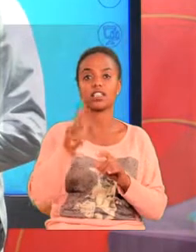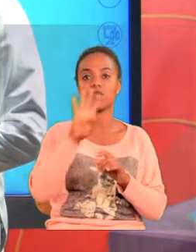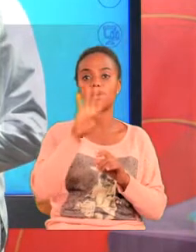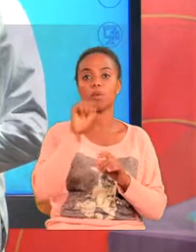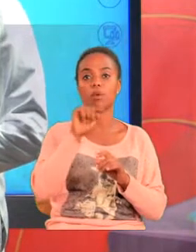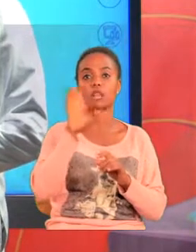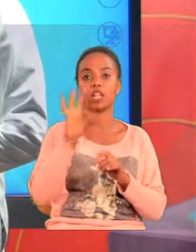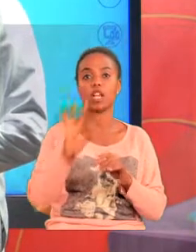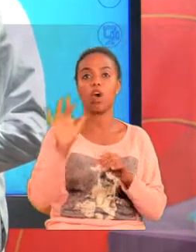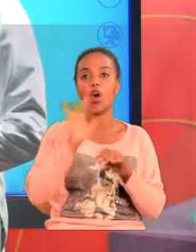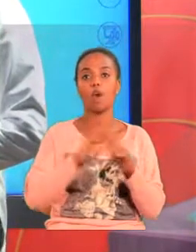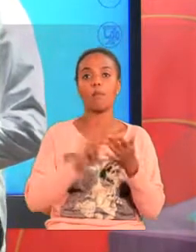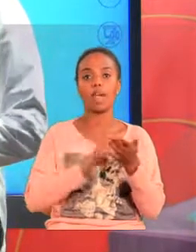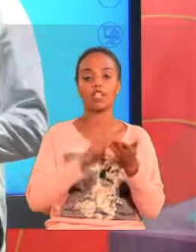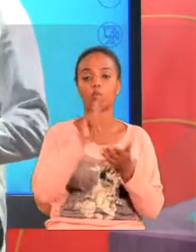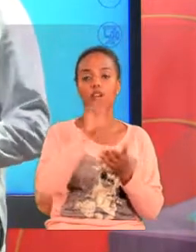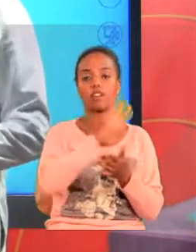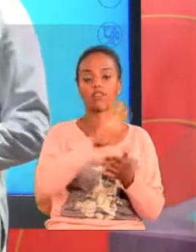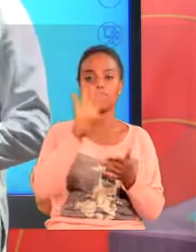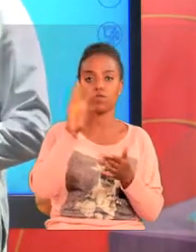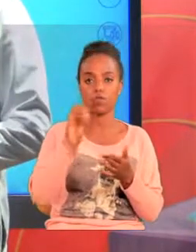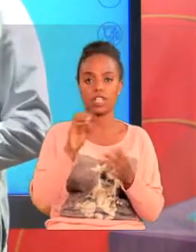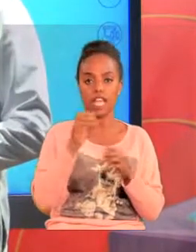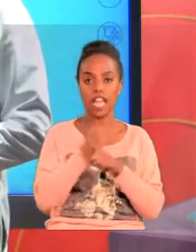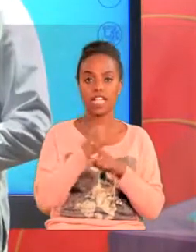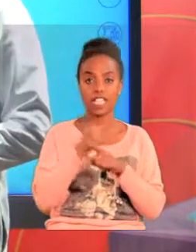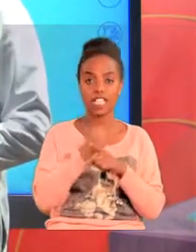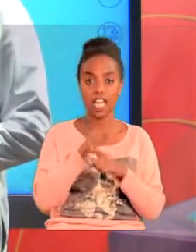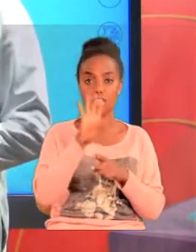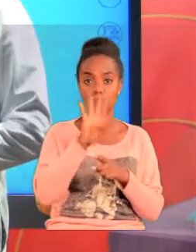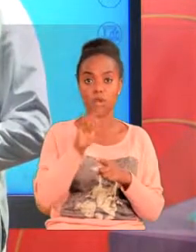page 140 and exercise